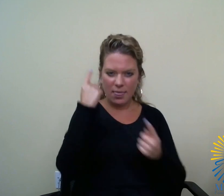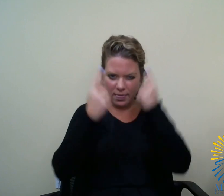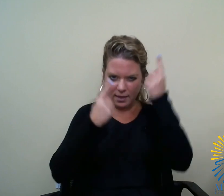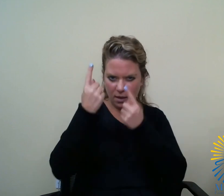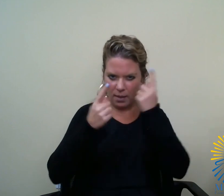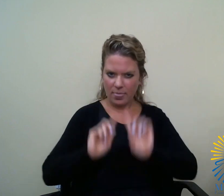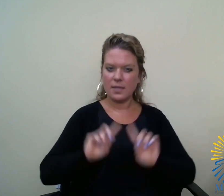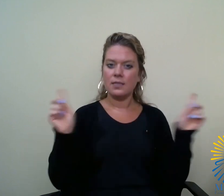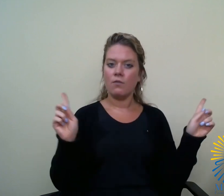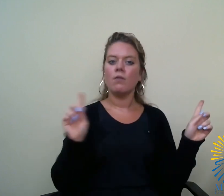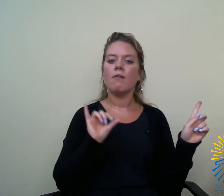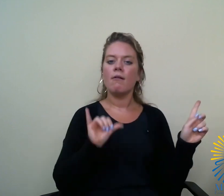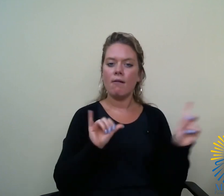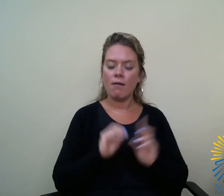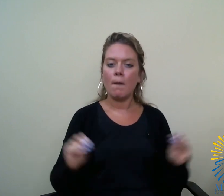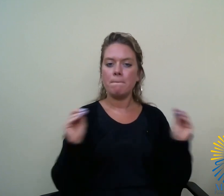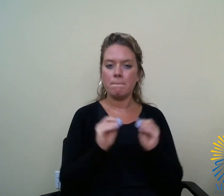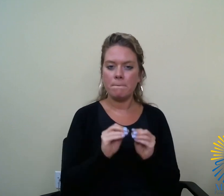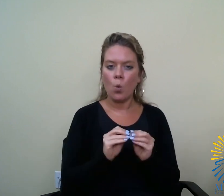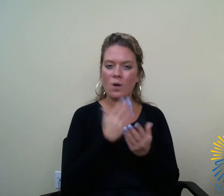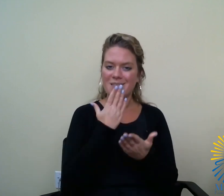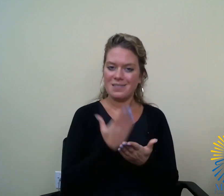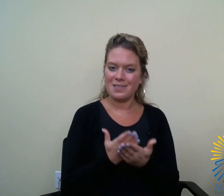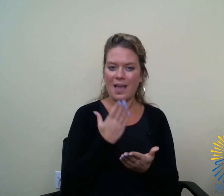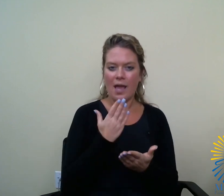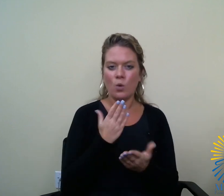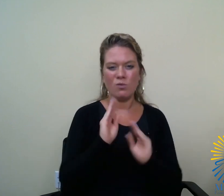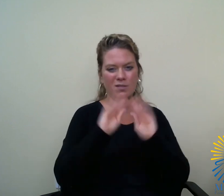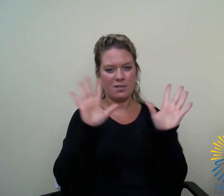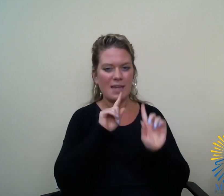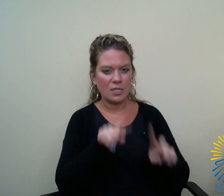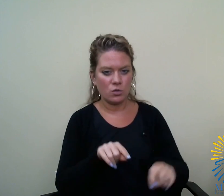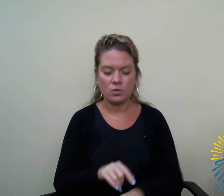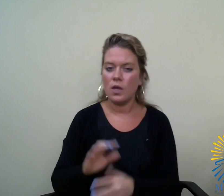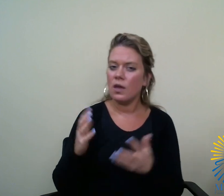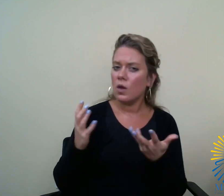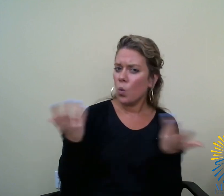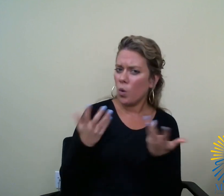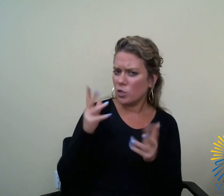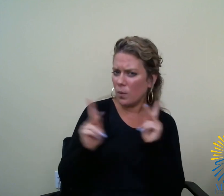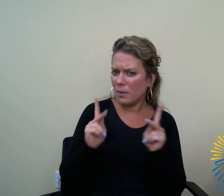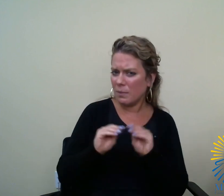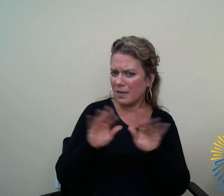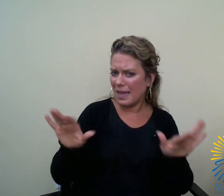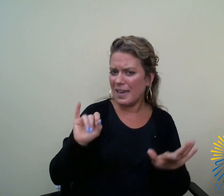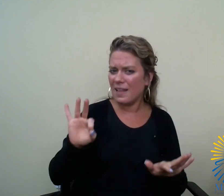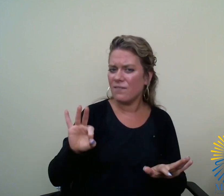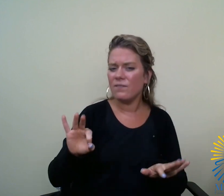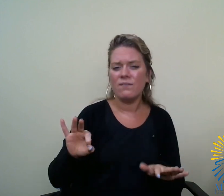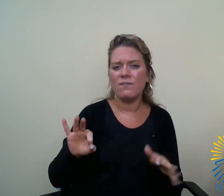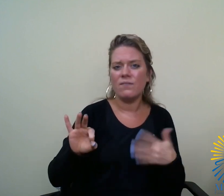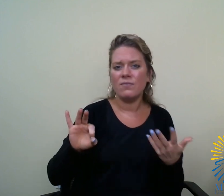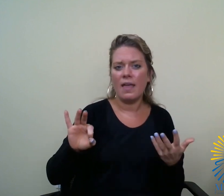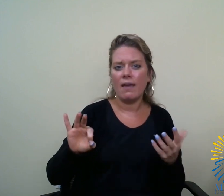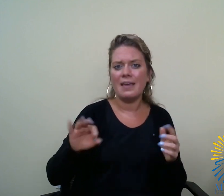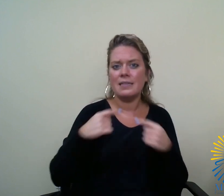can help you get to more sound answers. What do people gain from spreading misinformation?